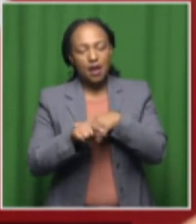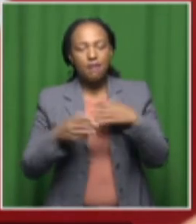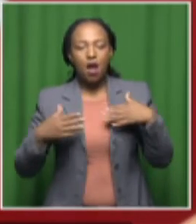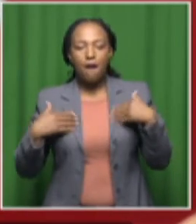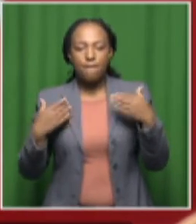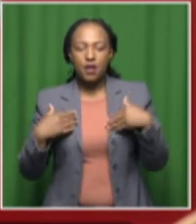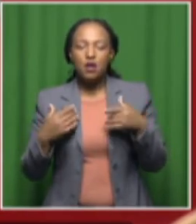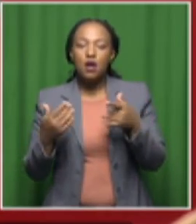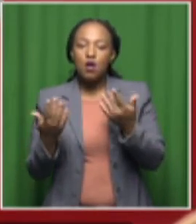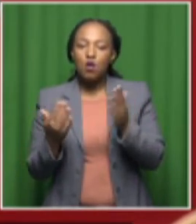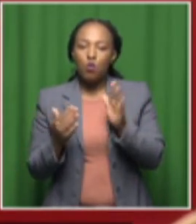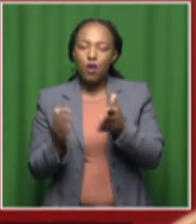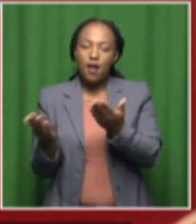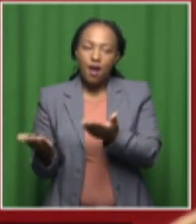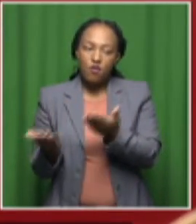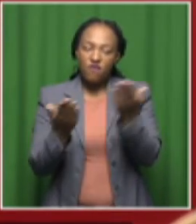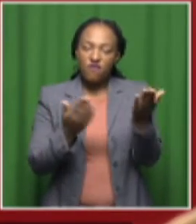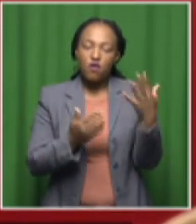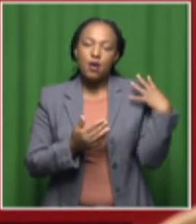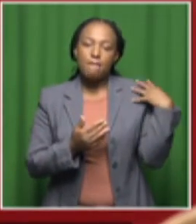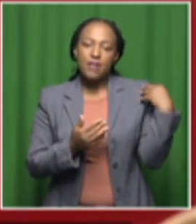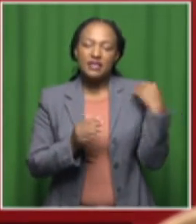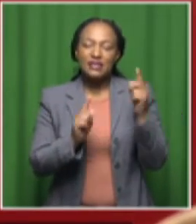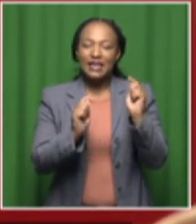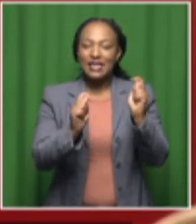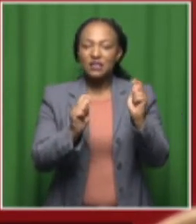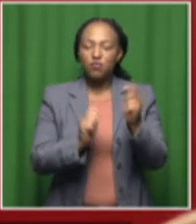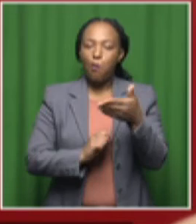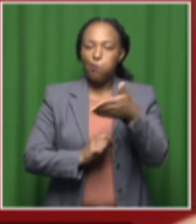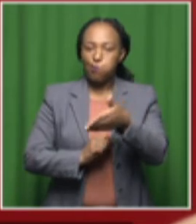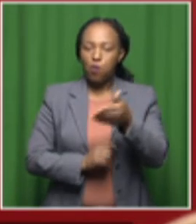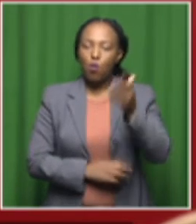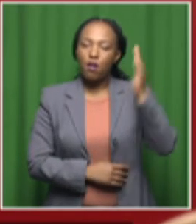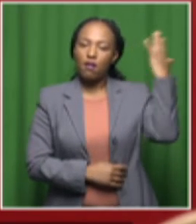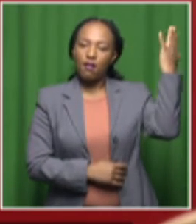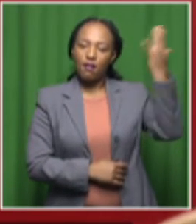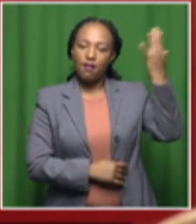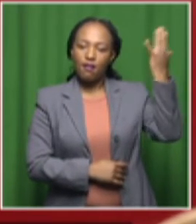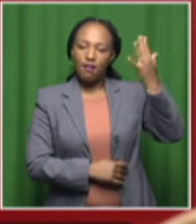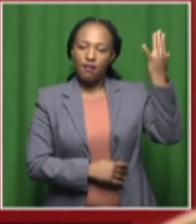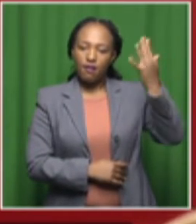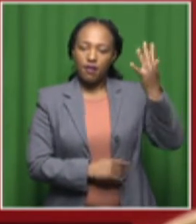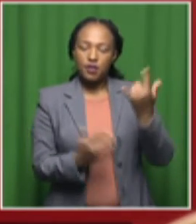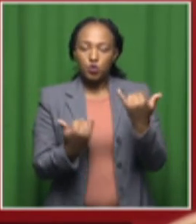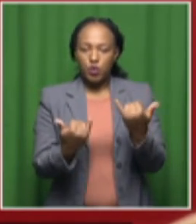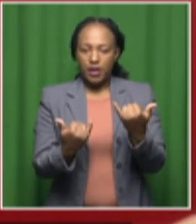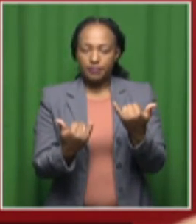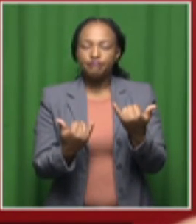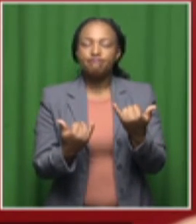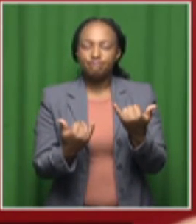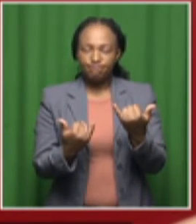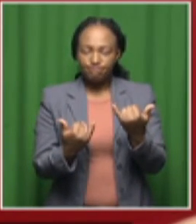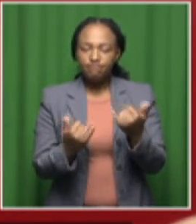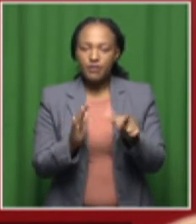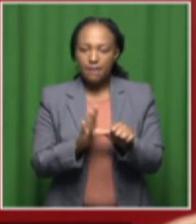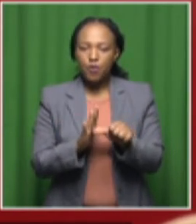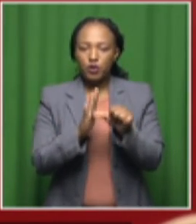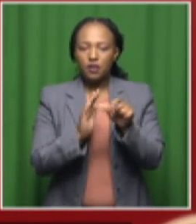today with the Minister of Transport being the keynote speaker. There will also be